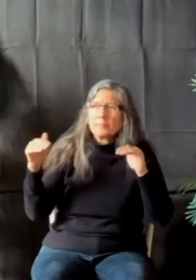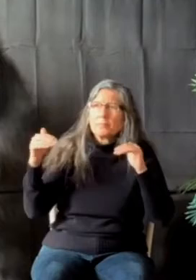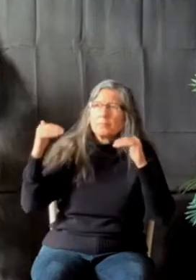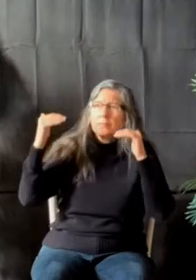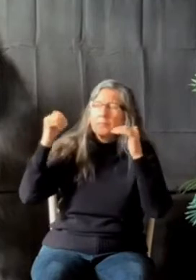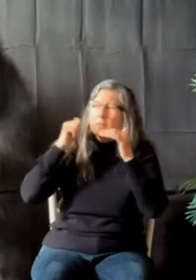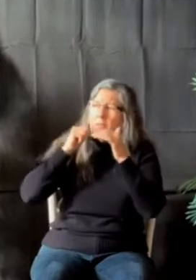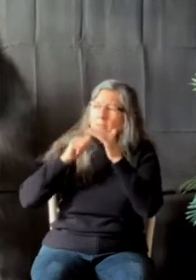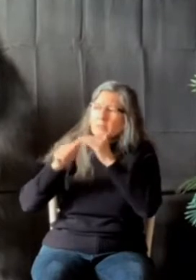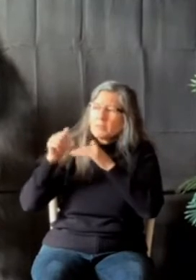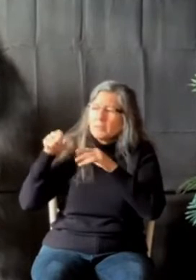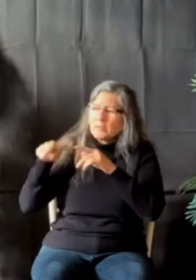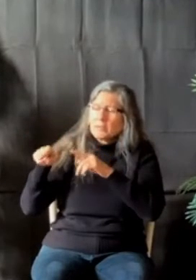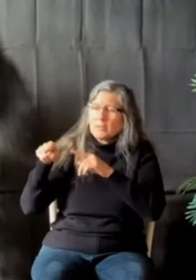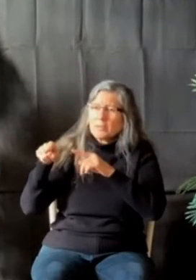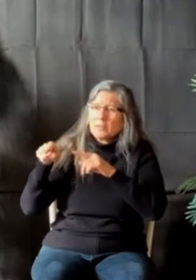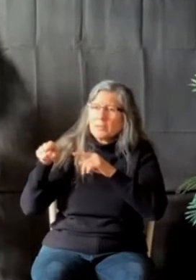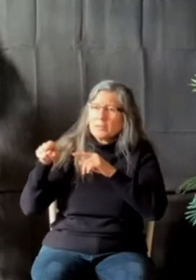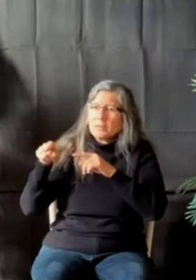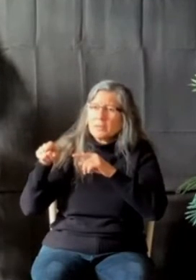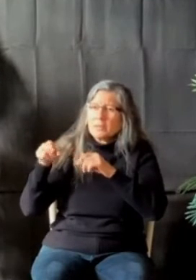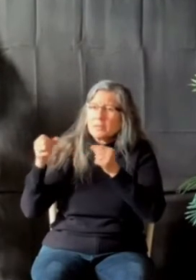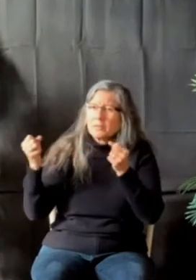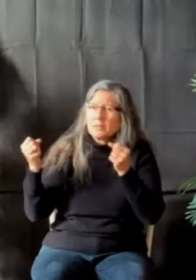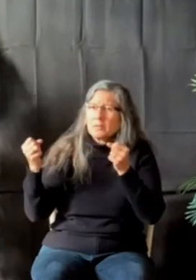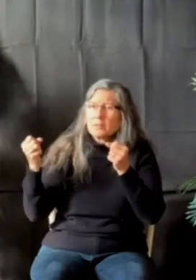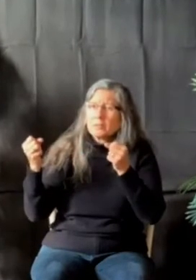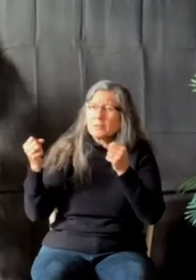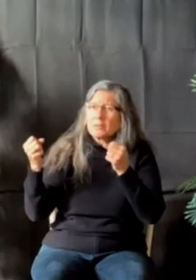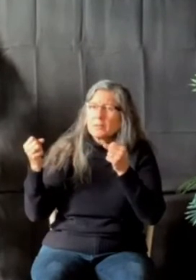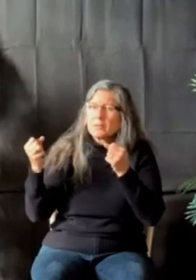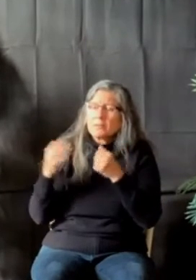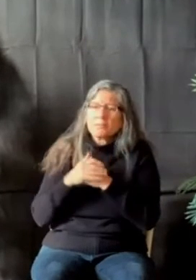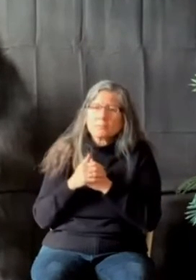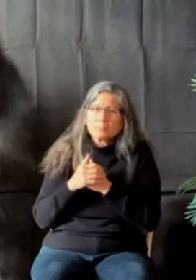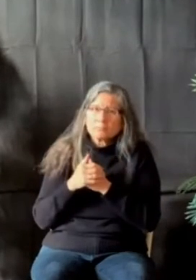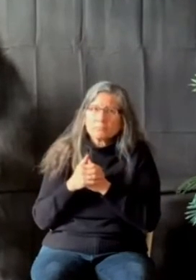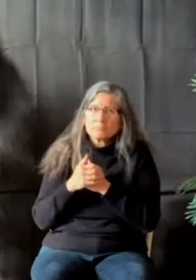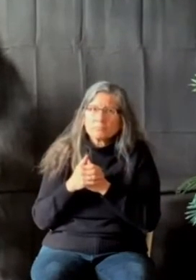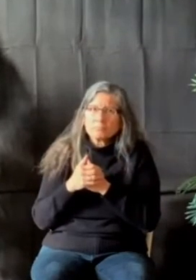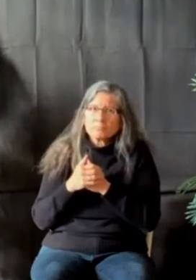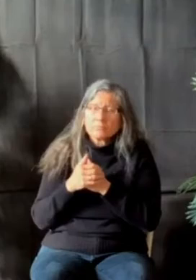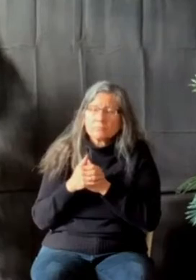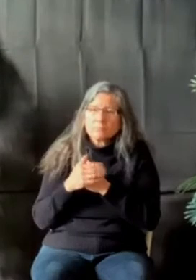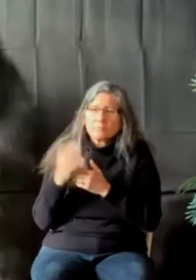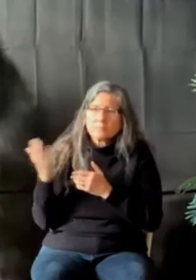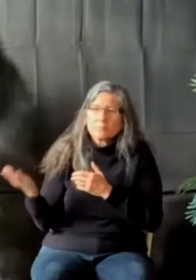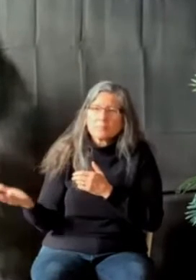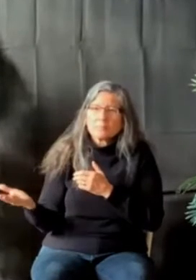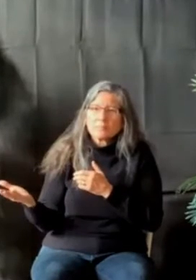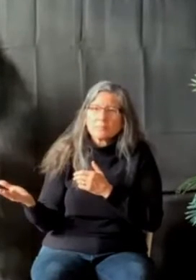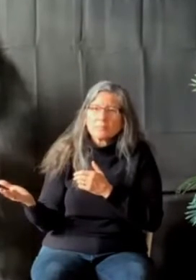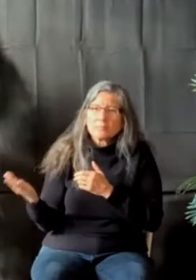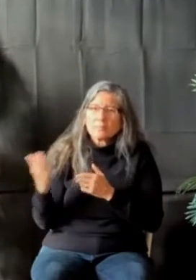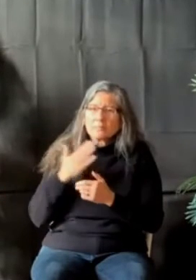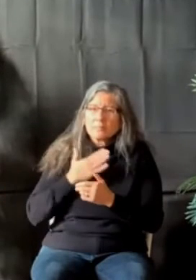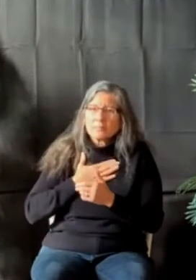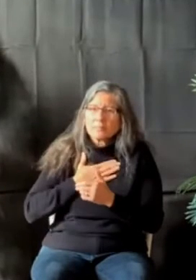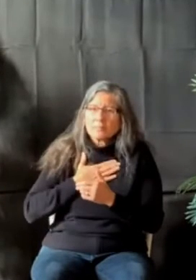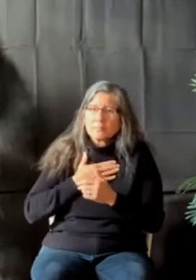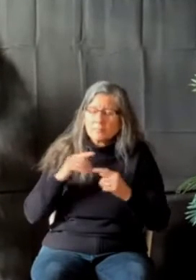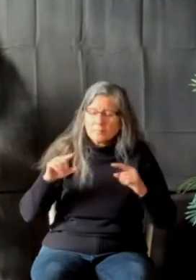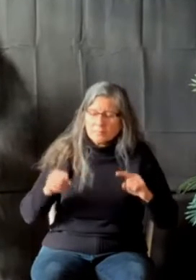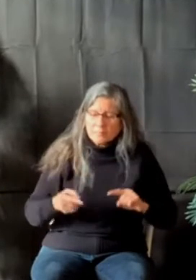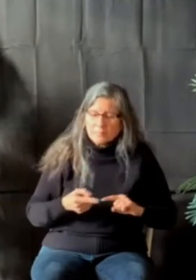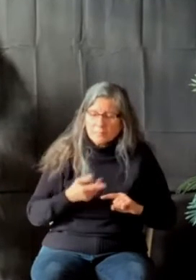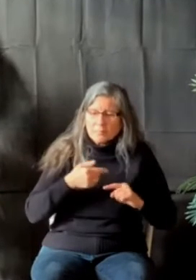Pardon there was multiplied to me. There my